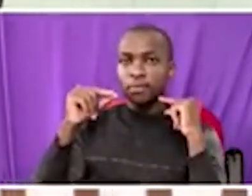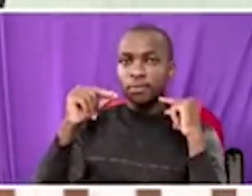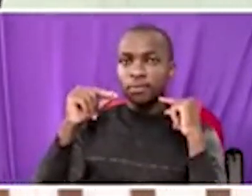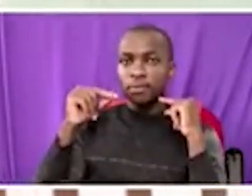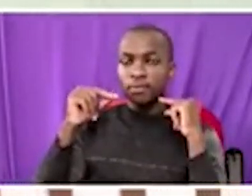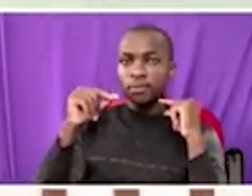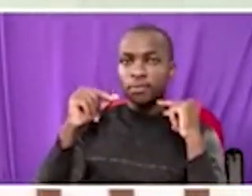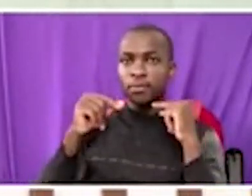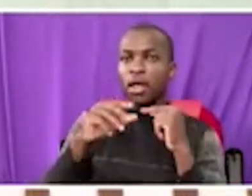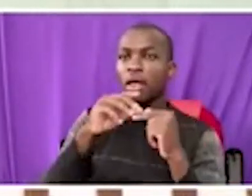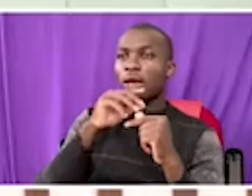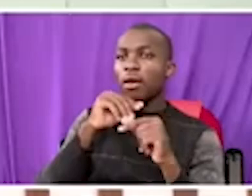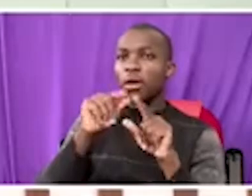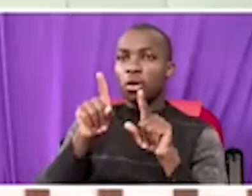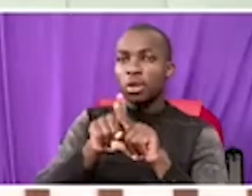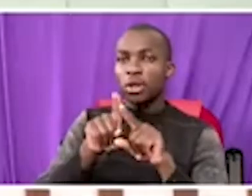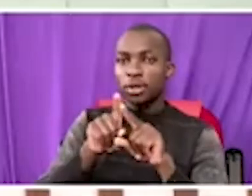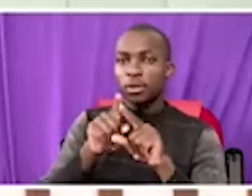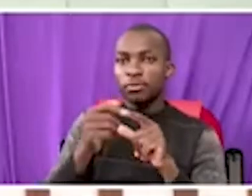Brothers and sisters,